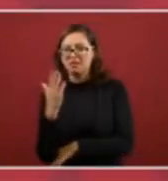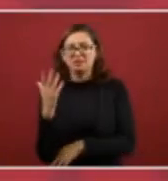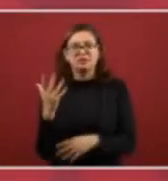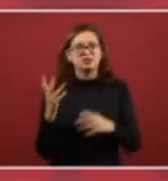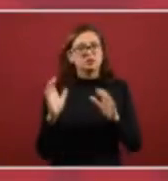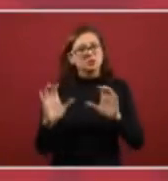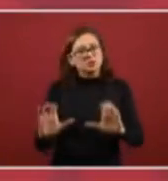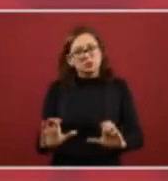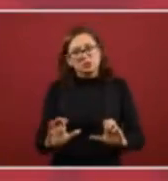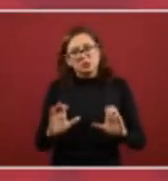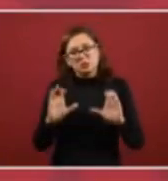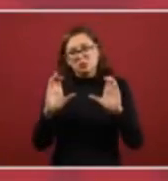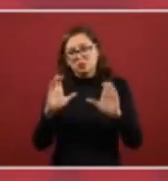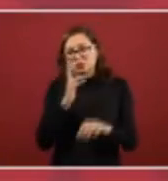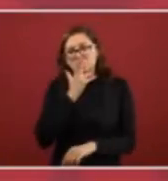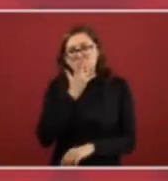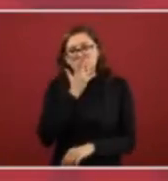urban water